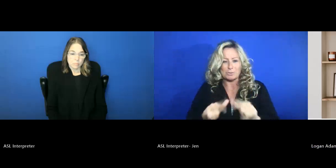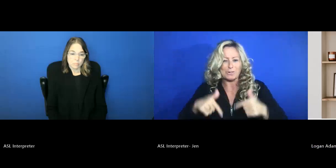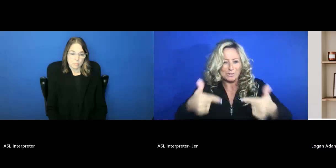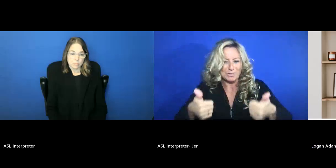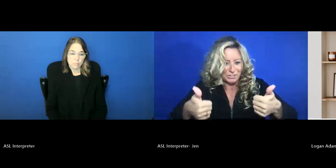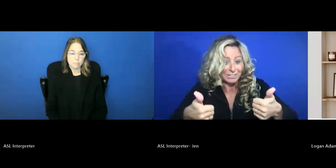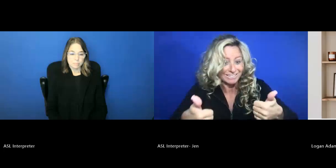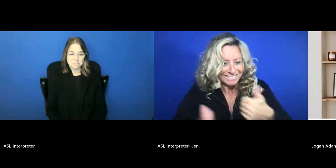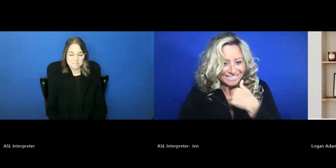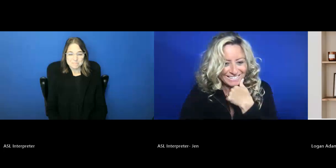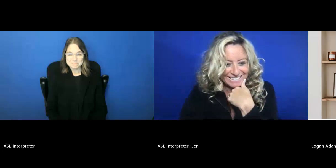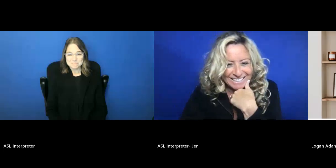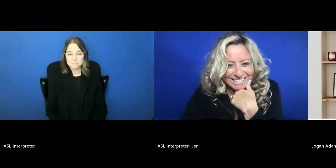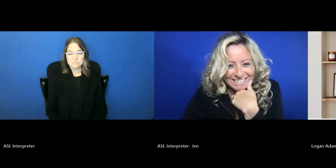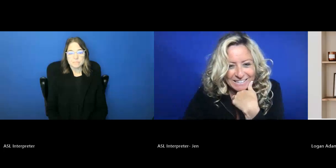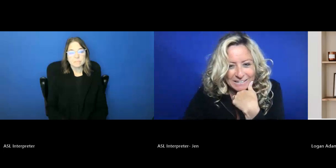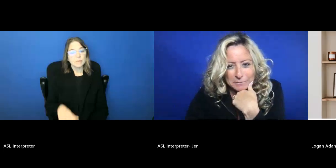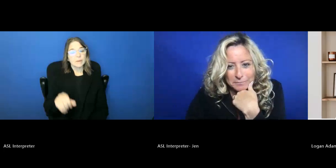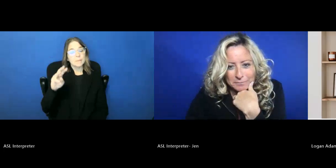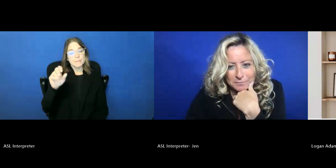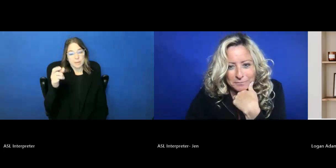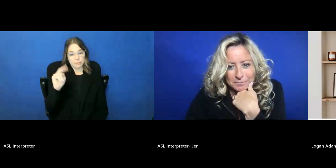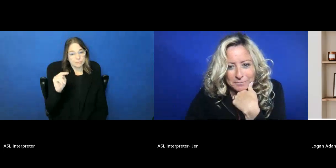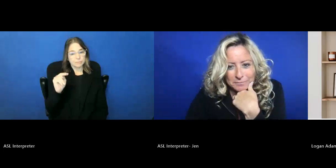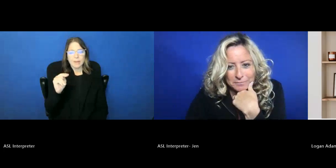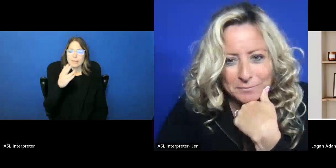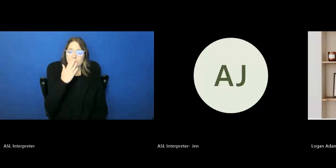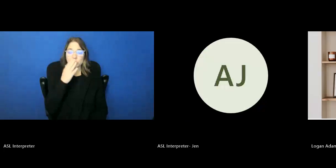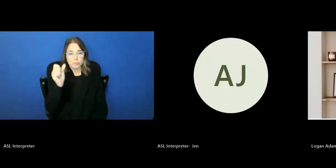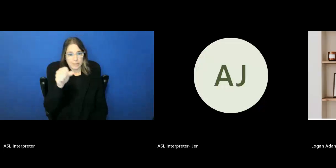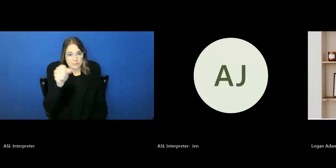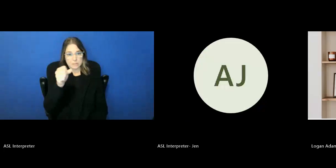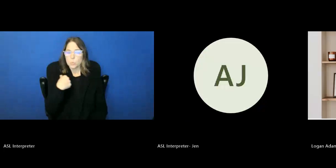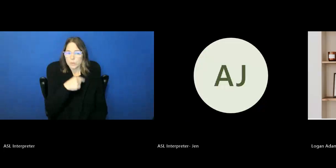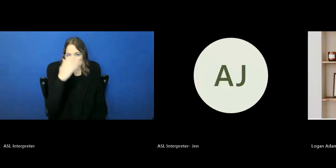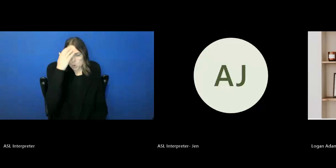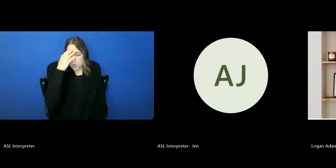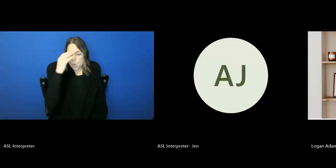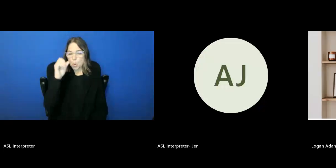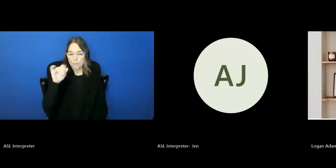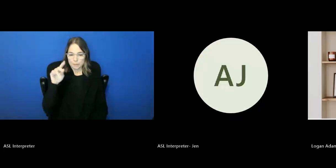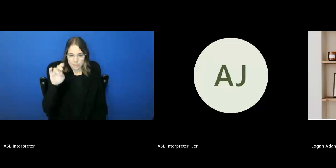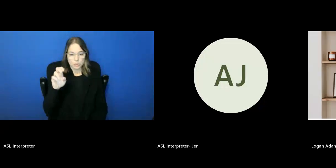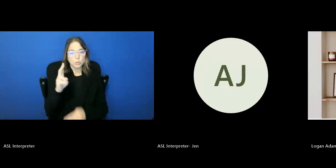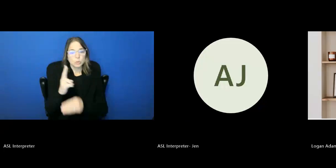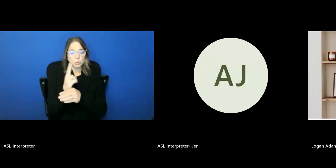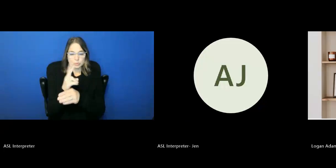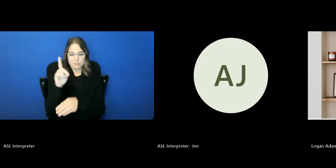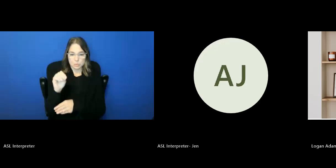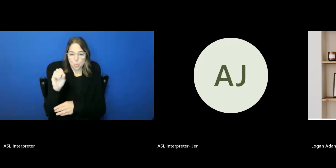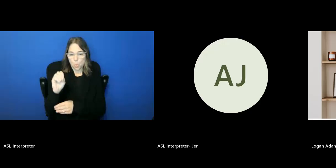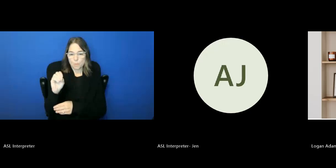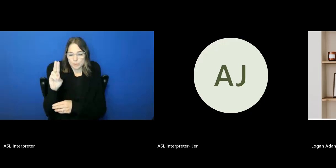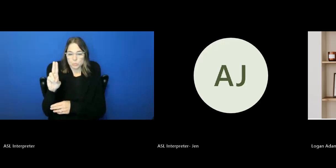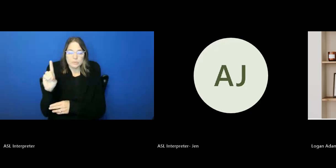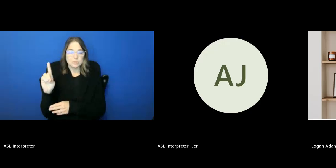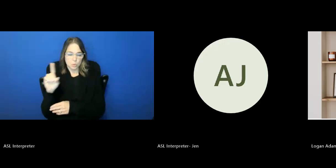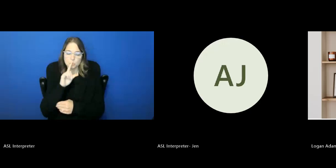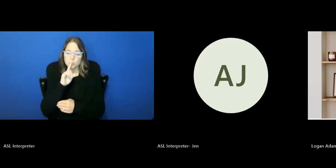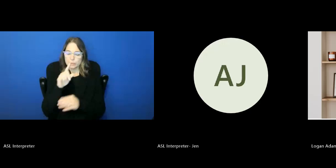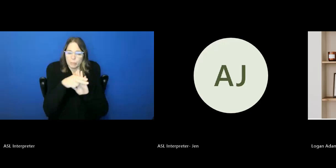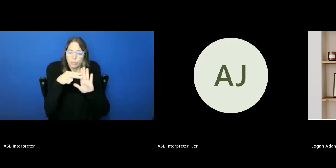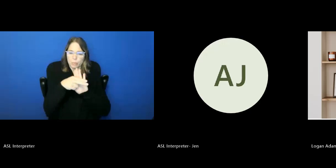Absolutely. Thank you so much. So we know that medication for opioid use disorder is very stigmatized. So I want to talk a little bit about